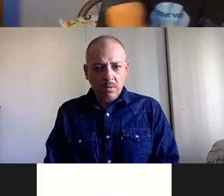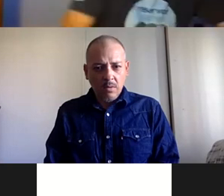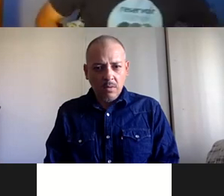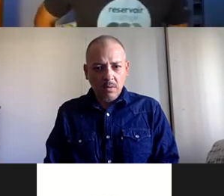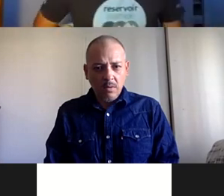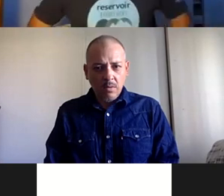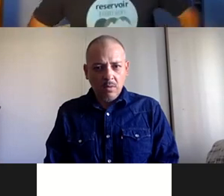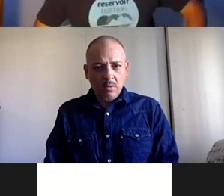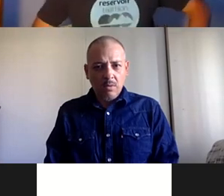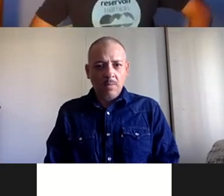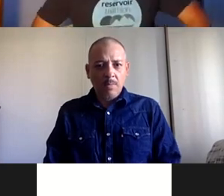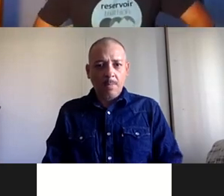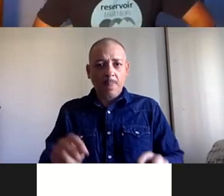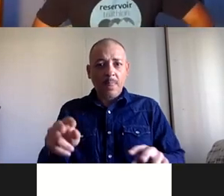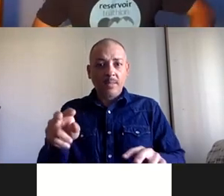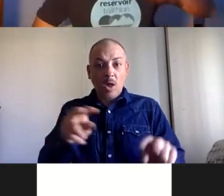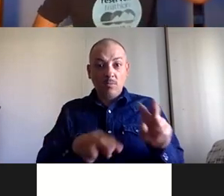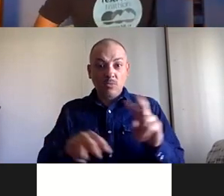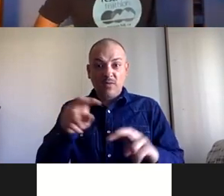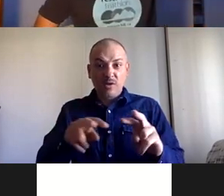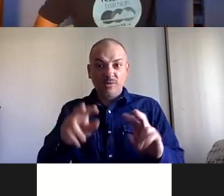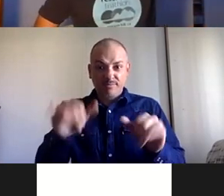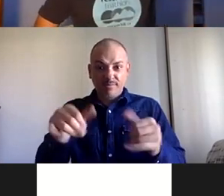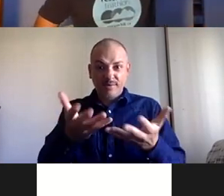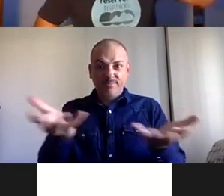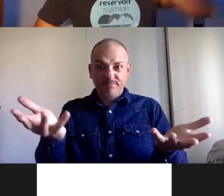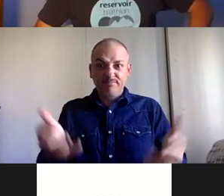example, all the pixels that we have here.